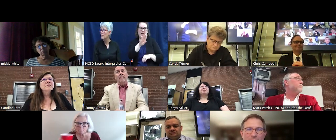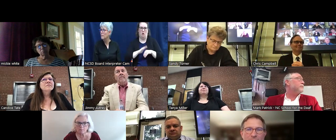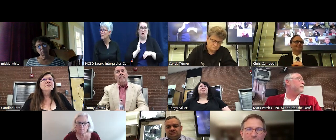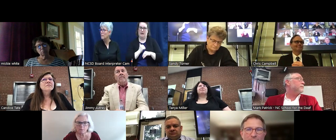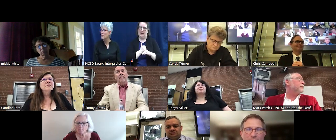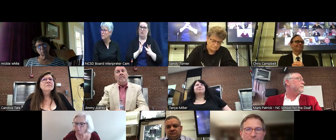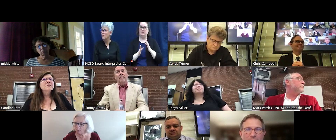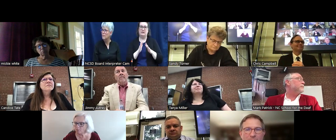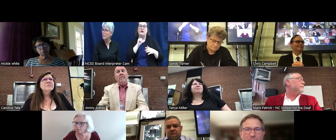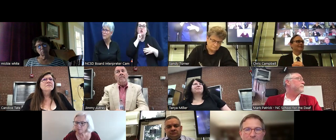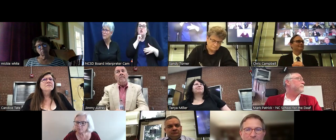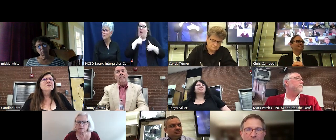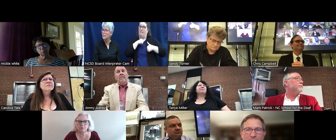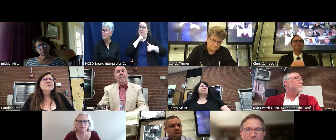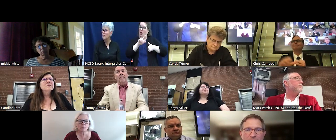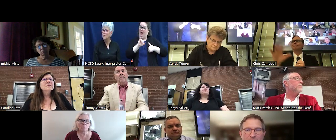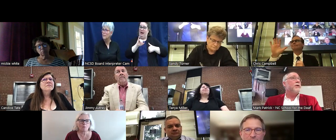non-IT opinion.